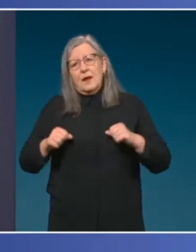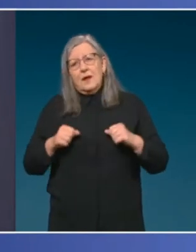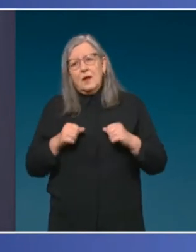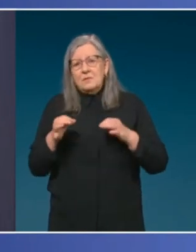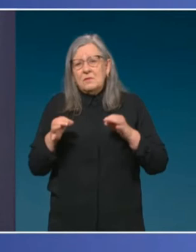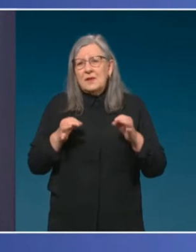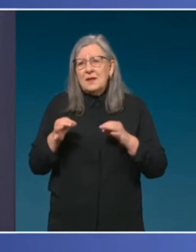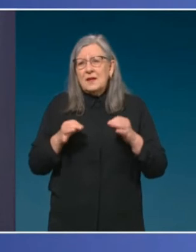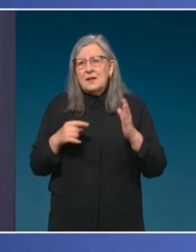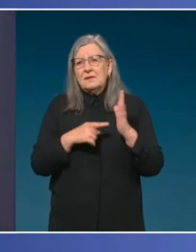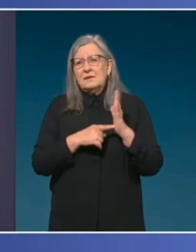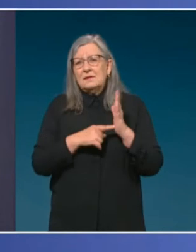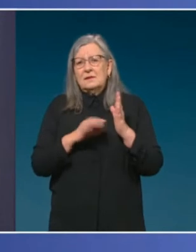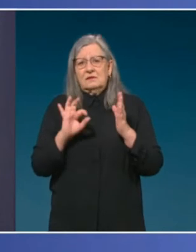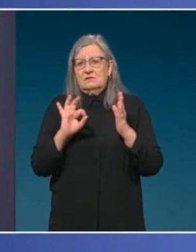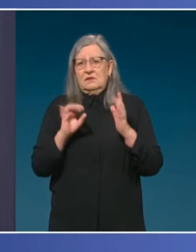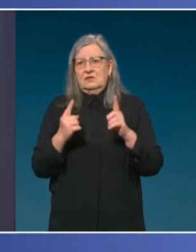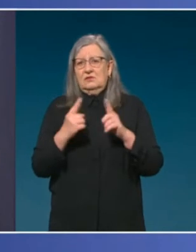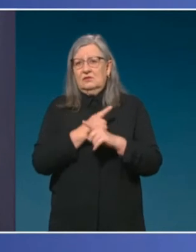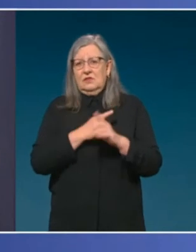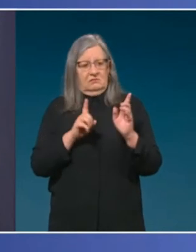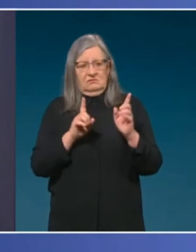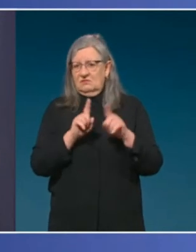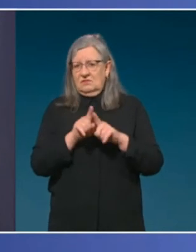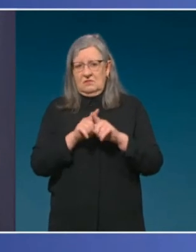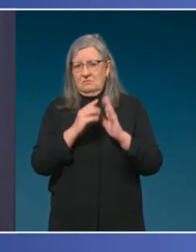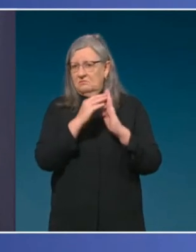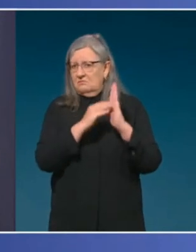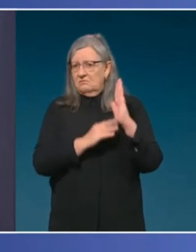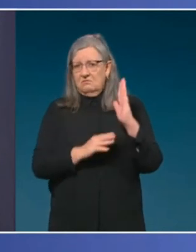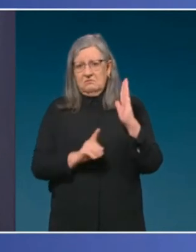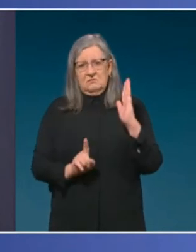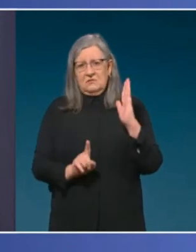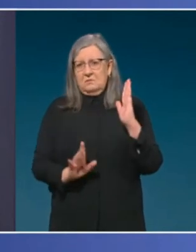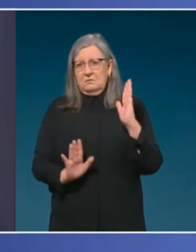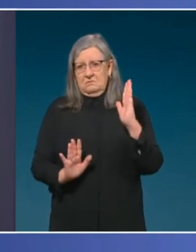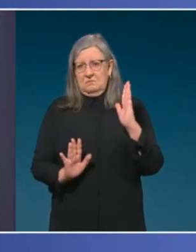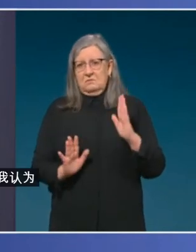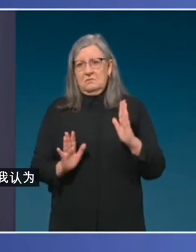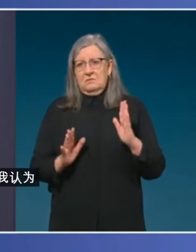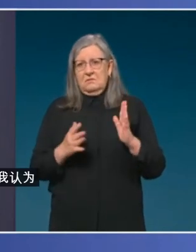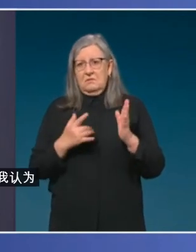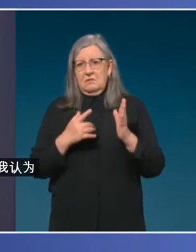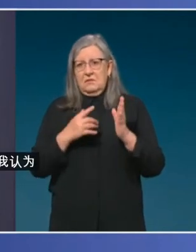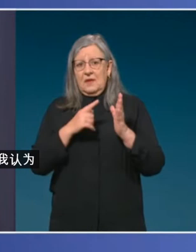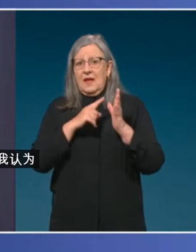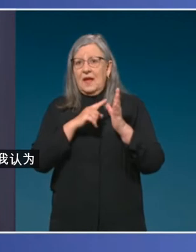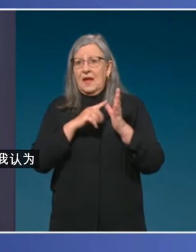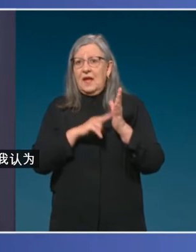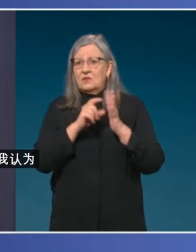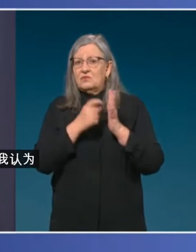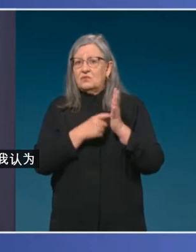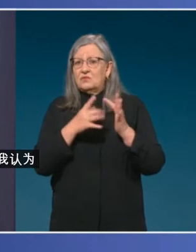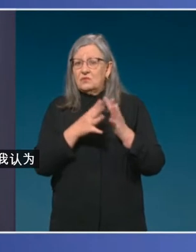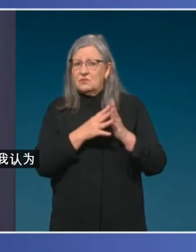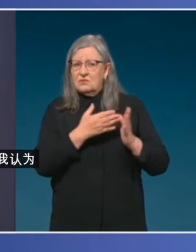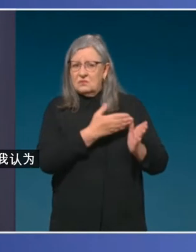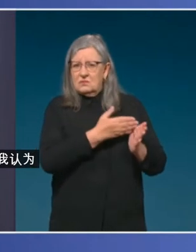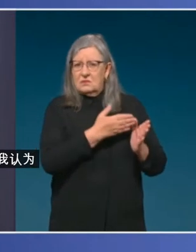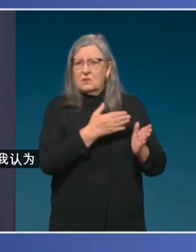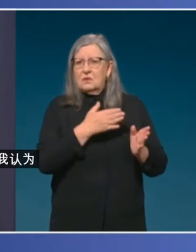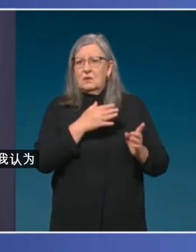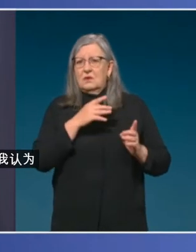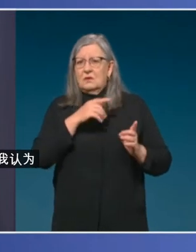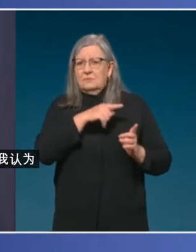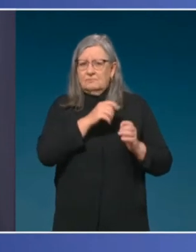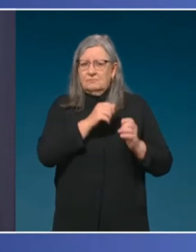And Karen's leading much of the coordination with the states and territories, and I think that's going very strongly. Karen? Can I